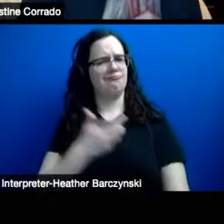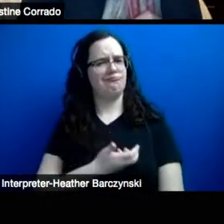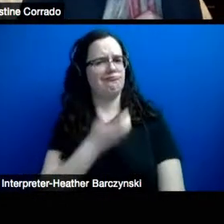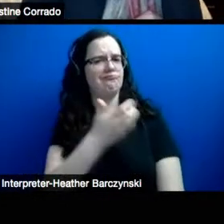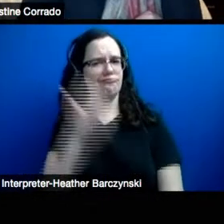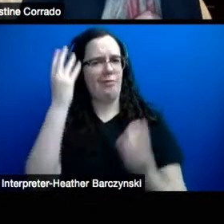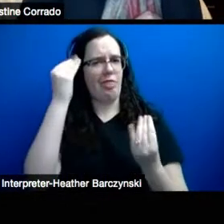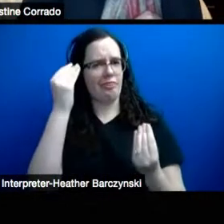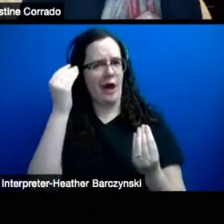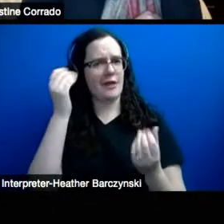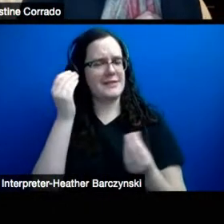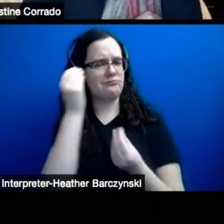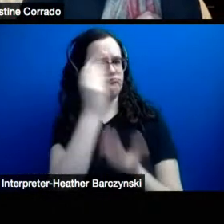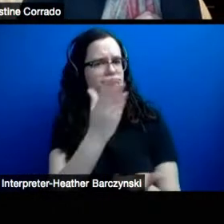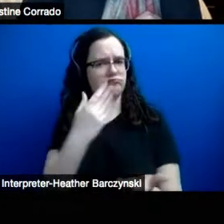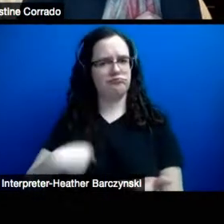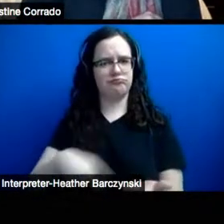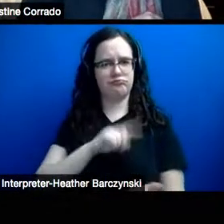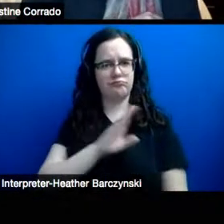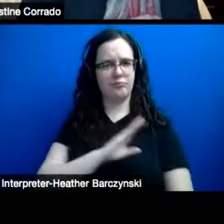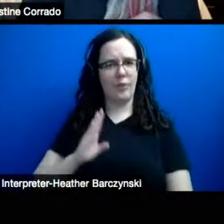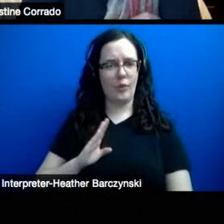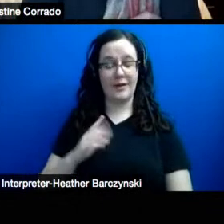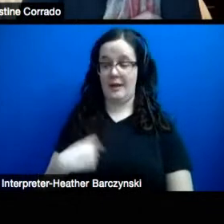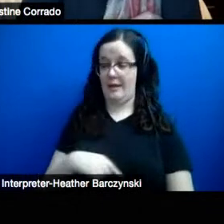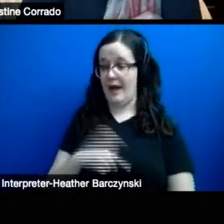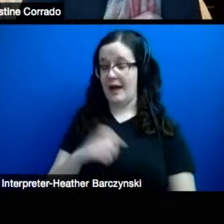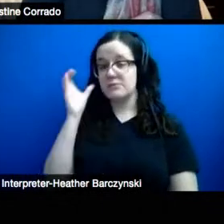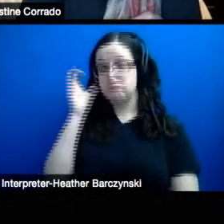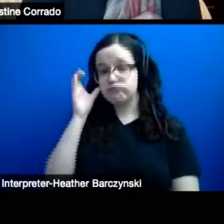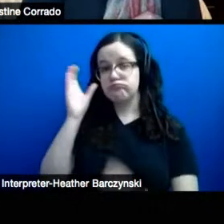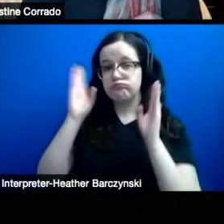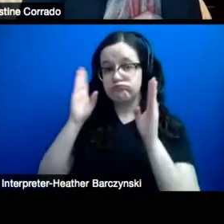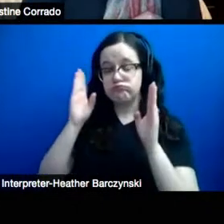for us to be able to listen thoughtfully to your input.